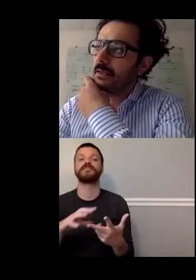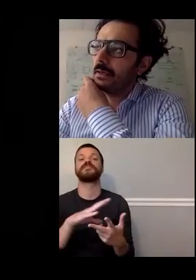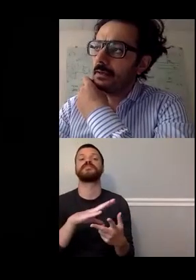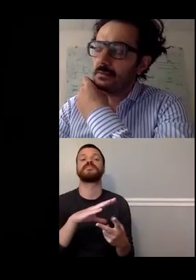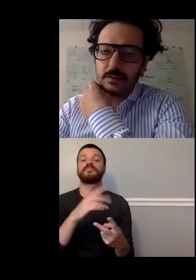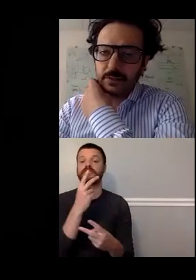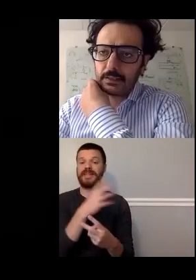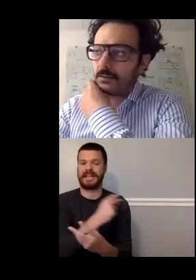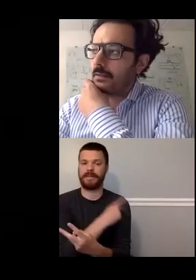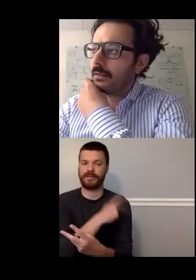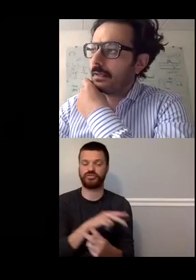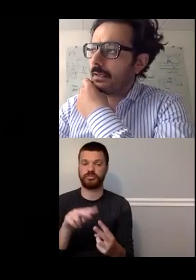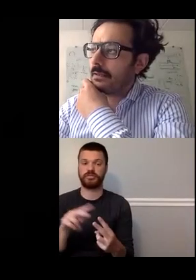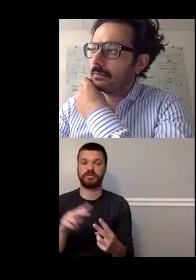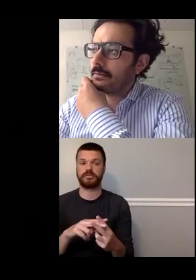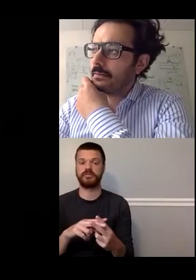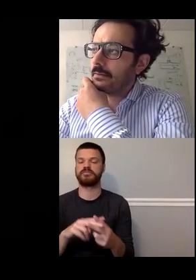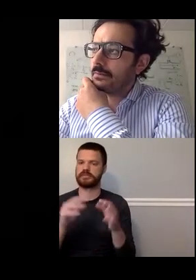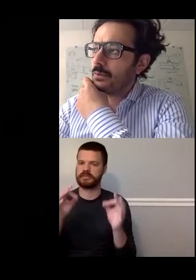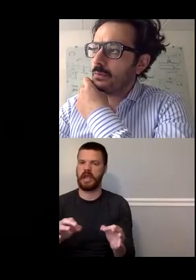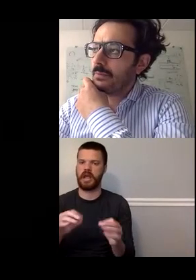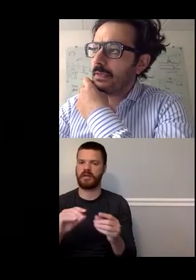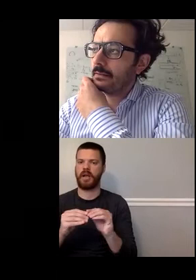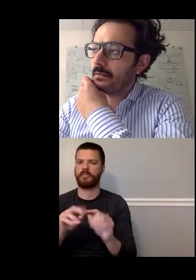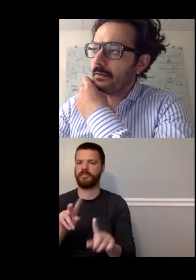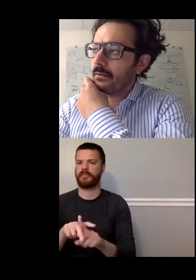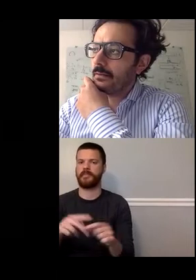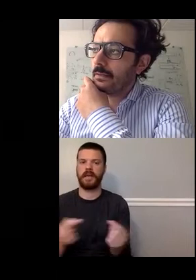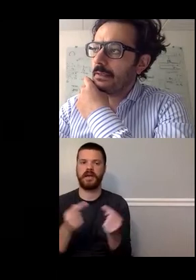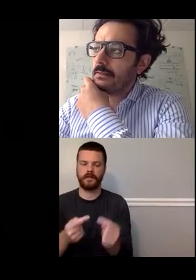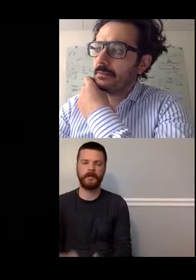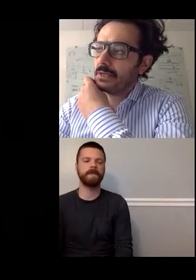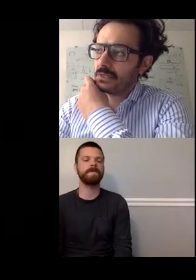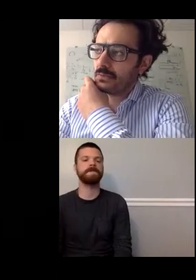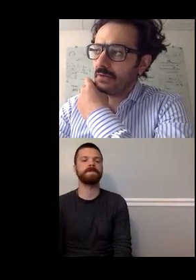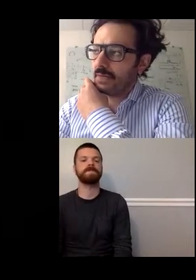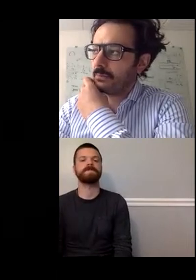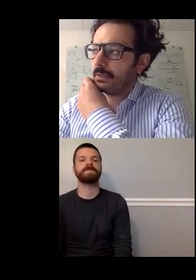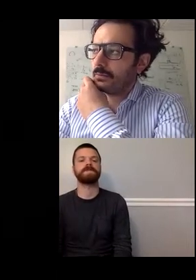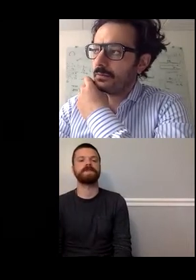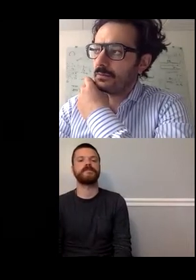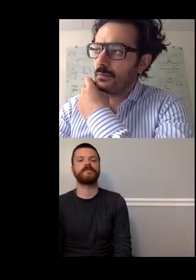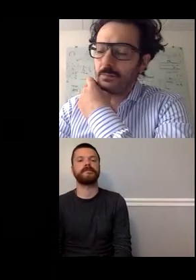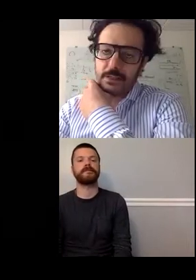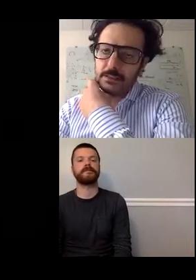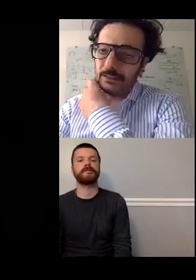healthy rated their pain. And the thermal pain in the patients who have back pain,